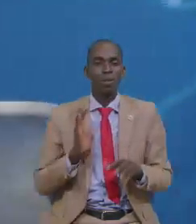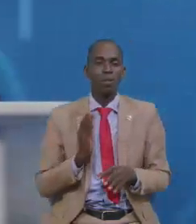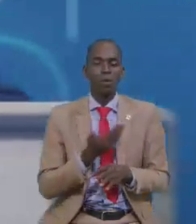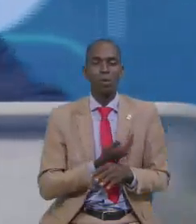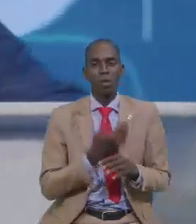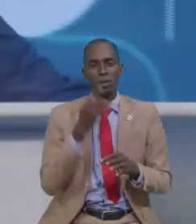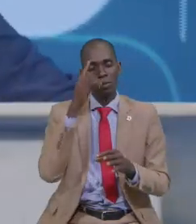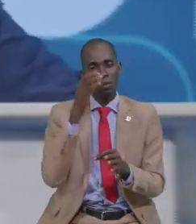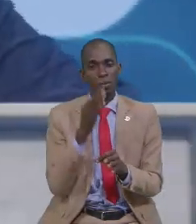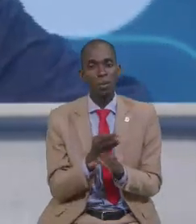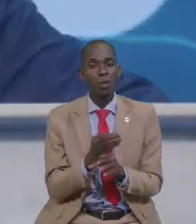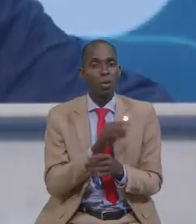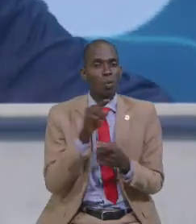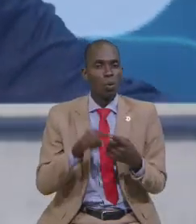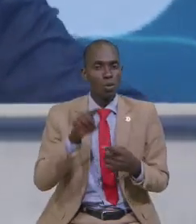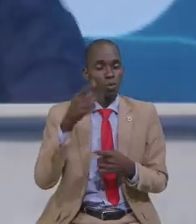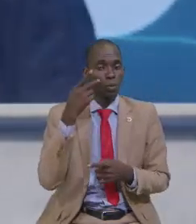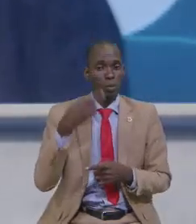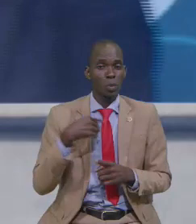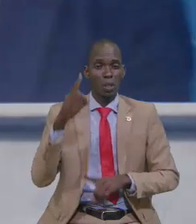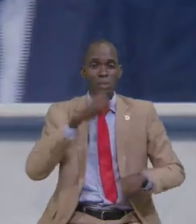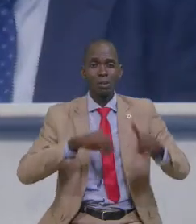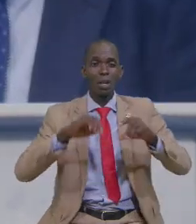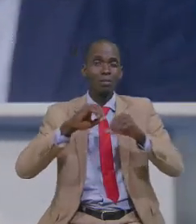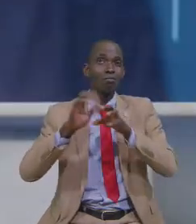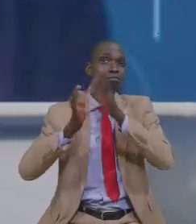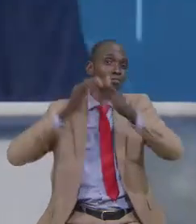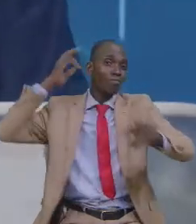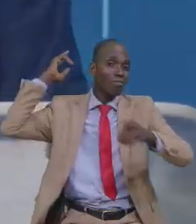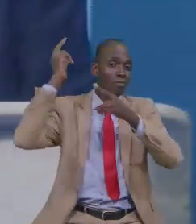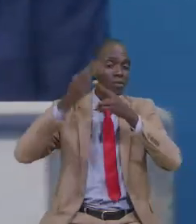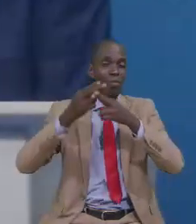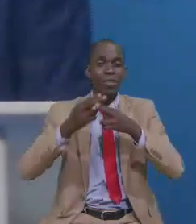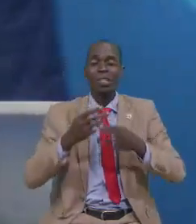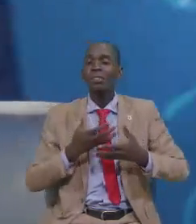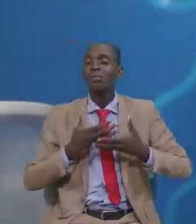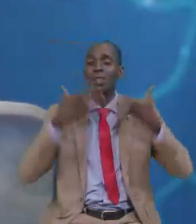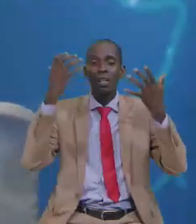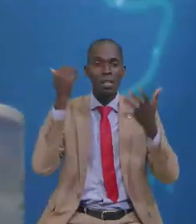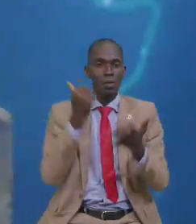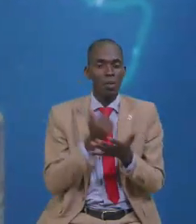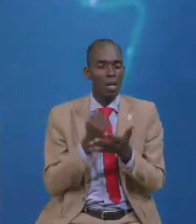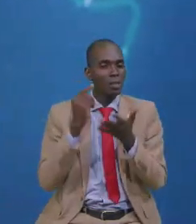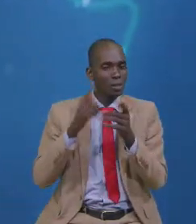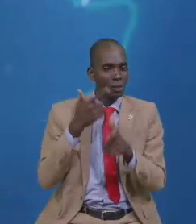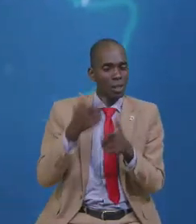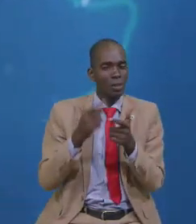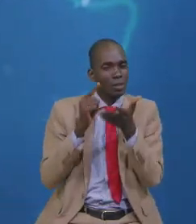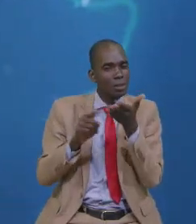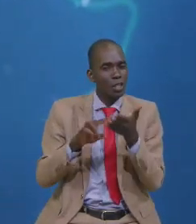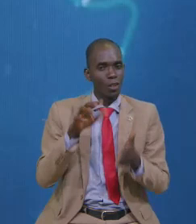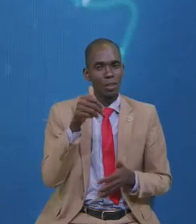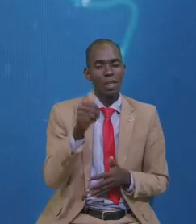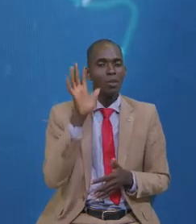now. When you hear the final amen, check up yourself. You will see that all those sicknesses are